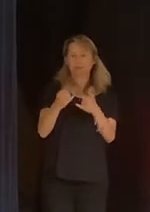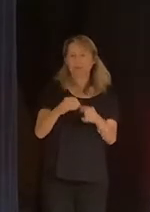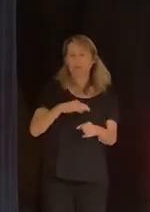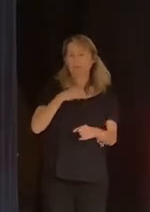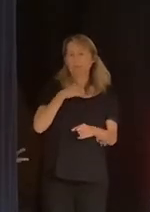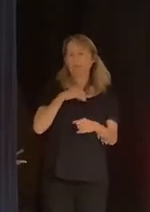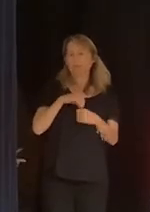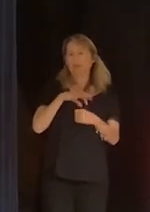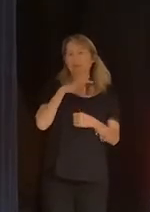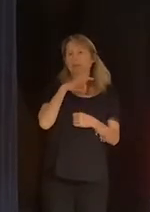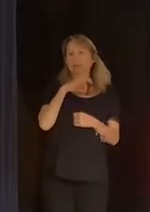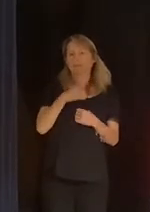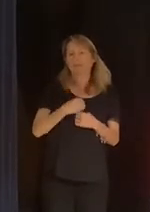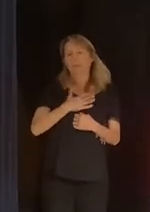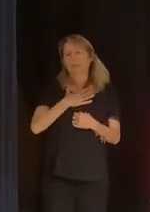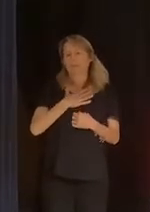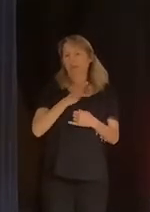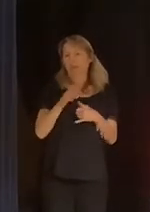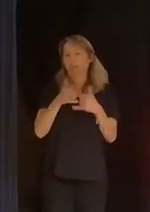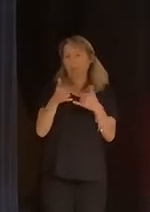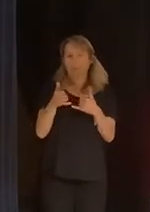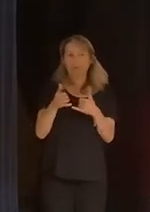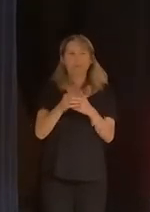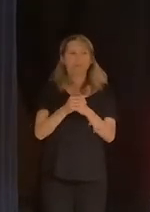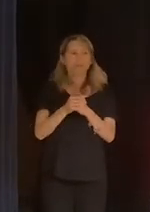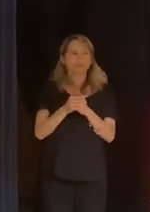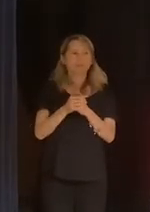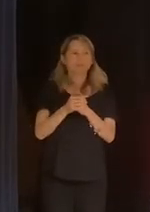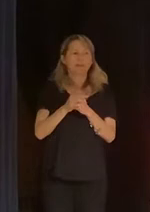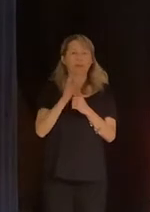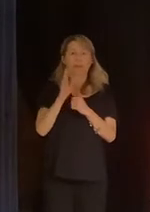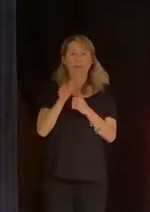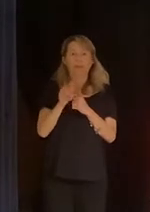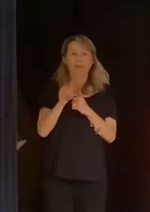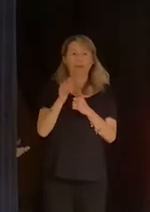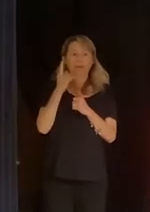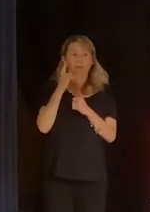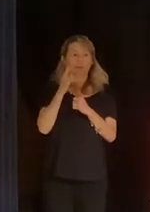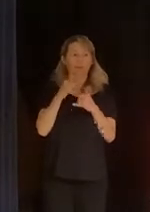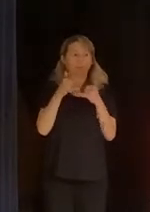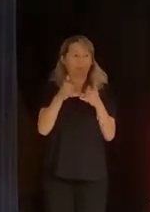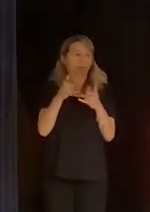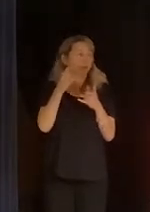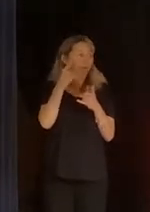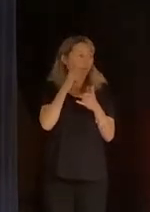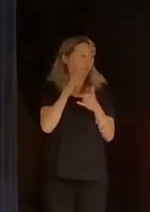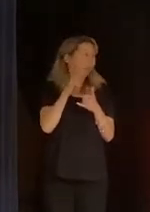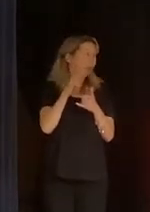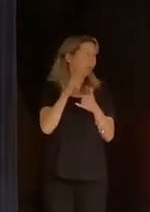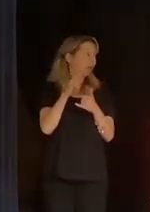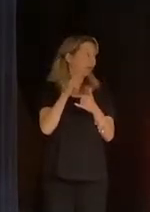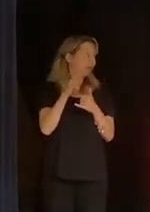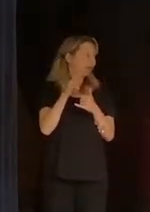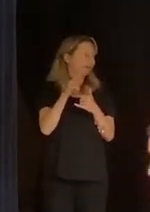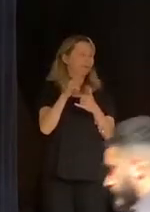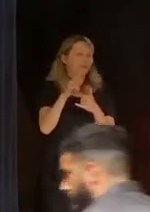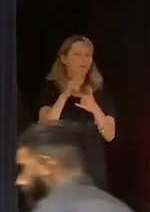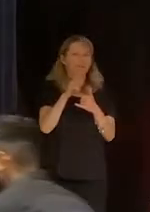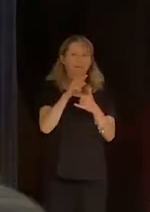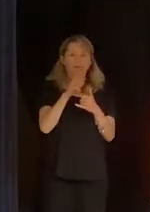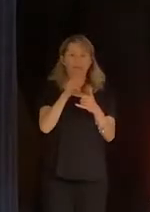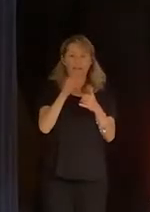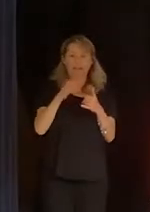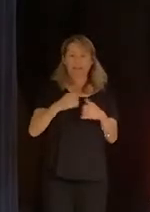Awards. So, esteemed guests, members of audience, staff, students, and friends, the following students will be receiving the